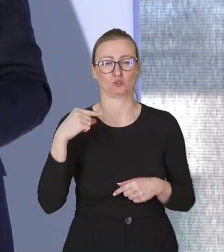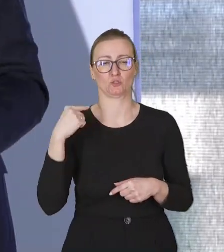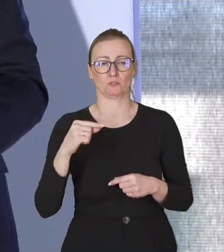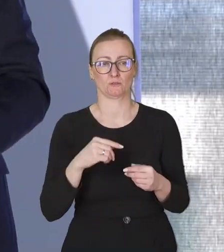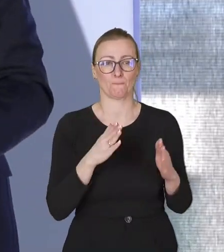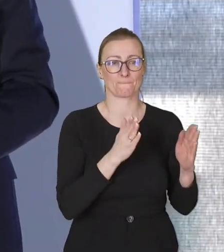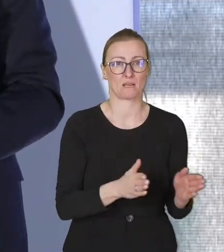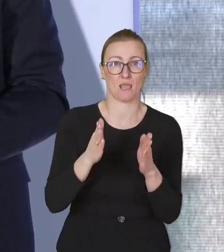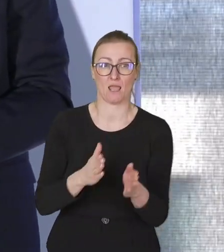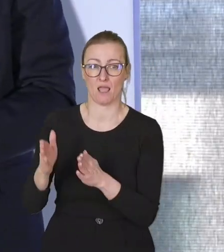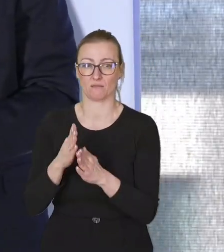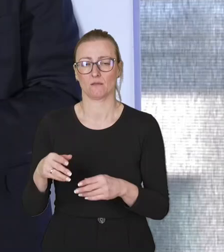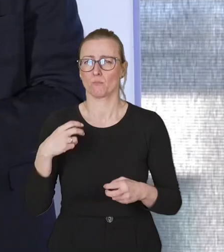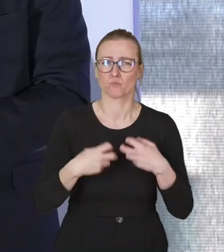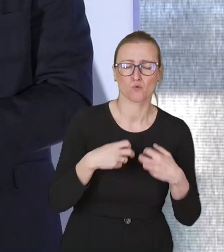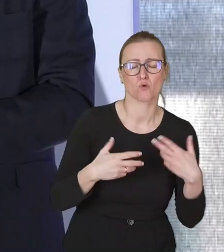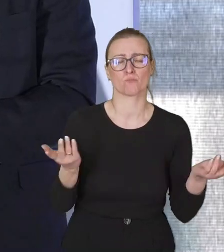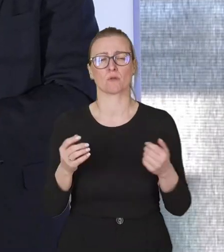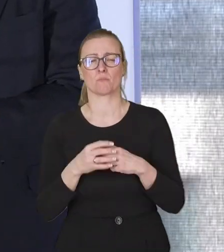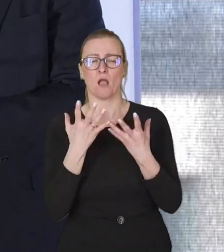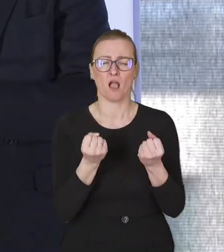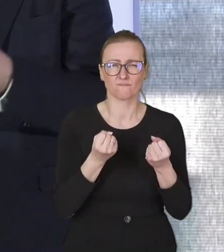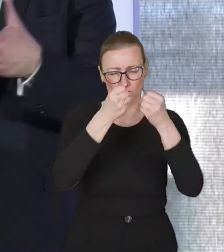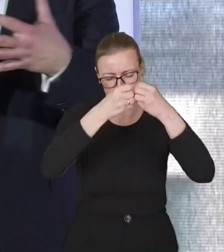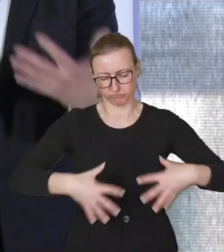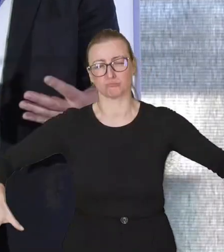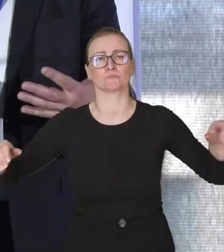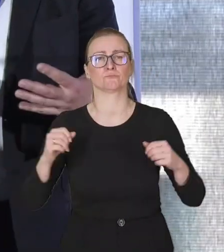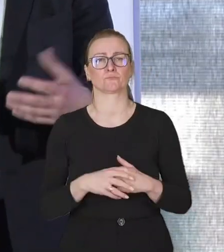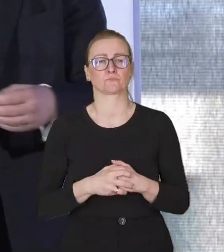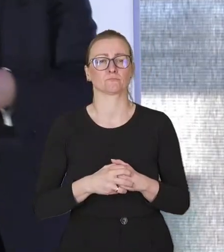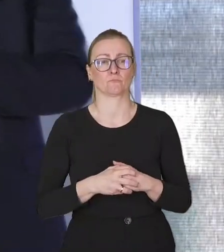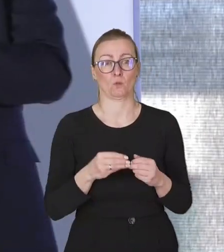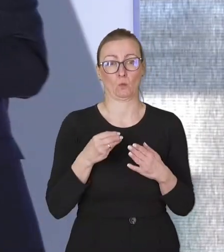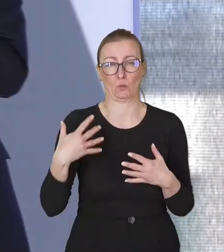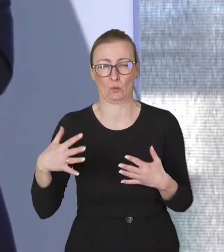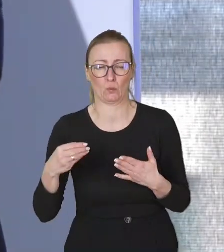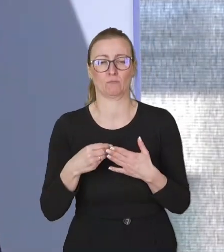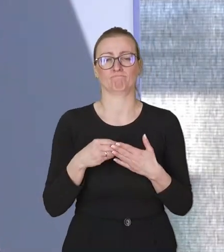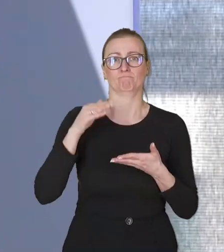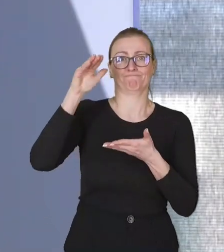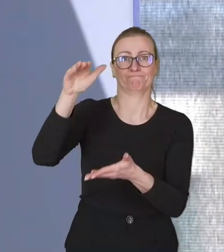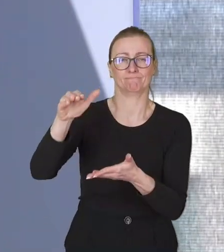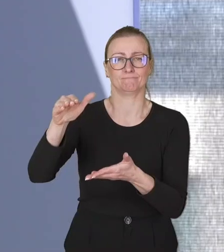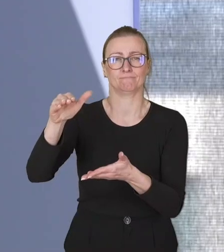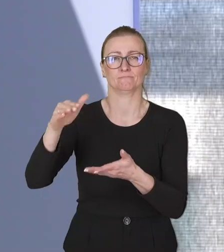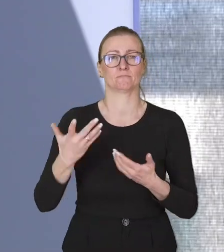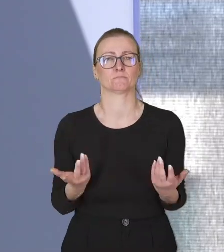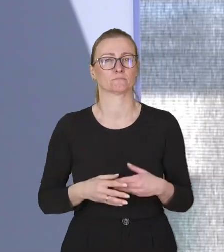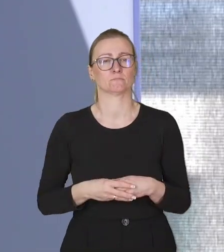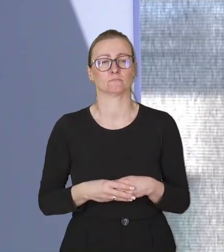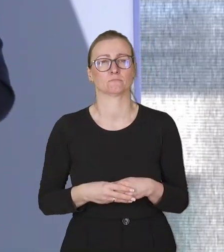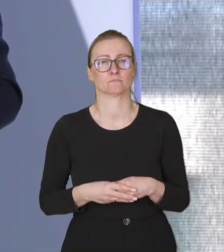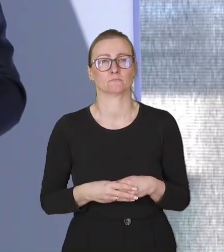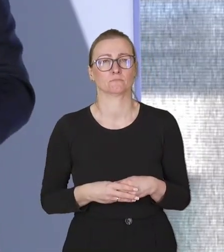raises costs of energy, and opportunities are sometimes balanced